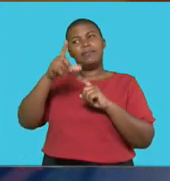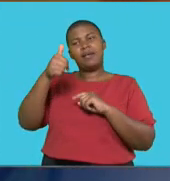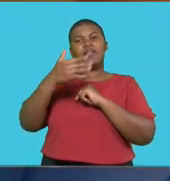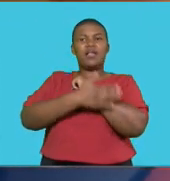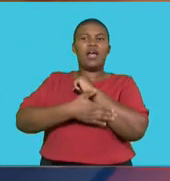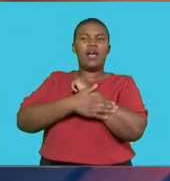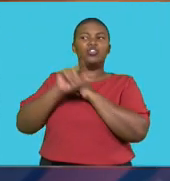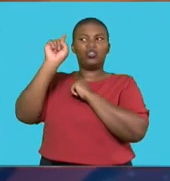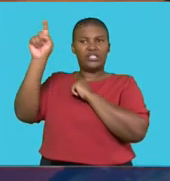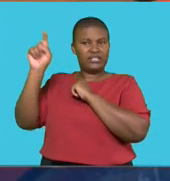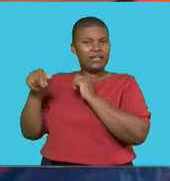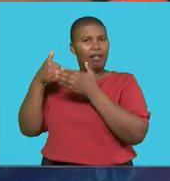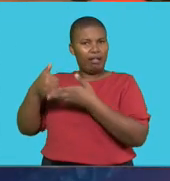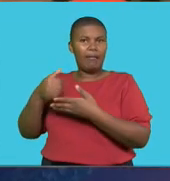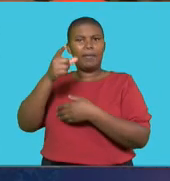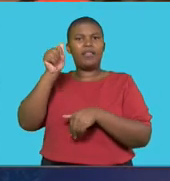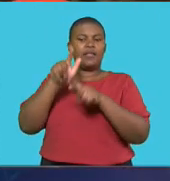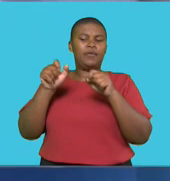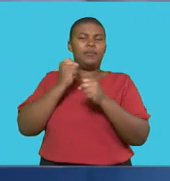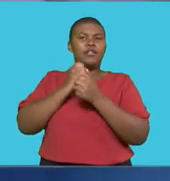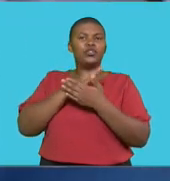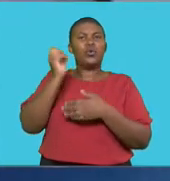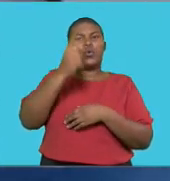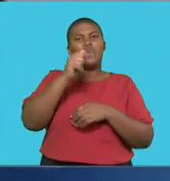abantu ngabanye ukuqinisekisa ukuthi wonke umuntu